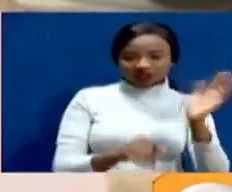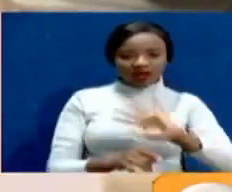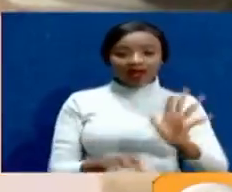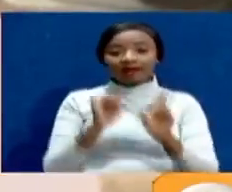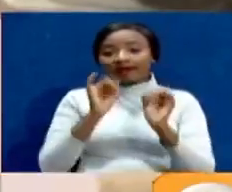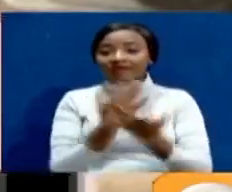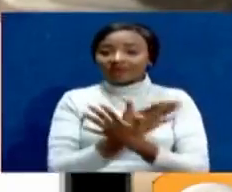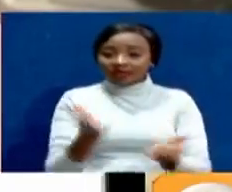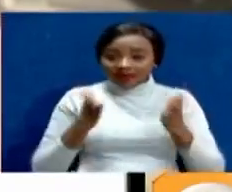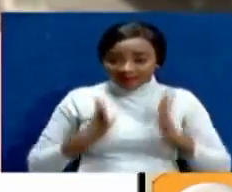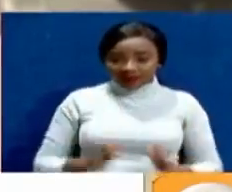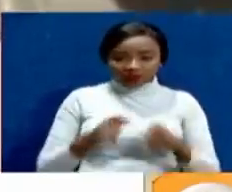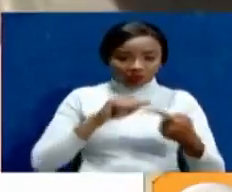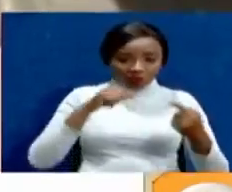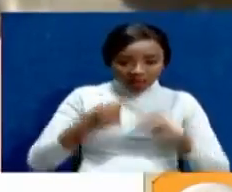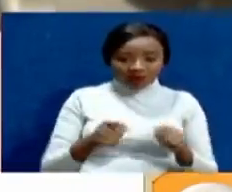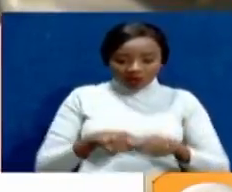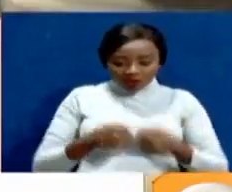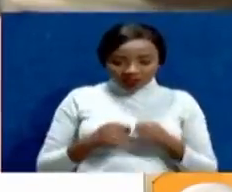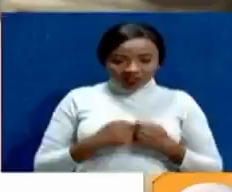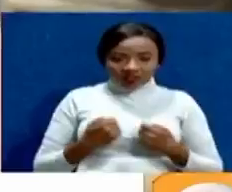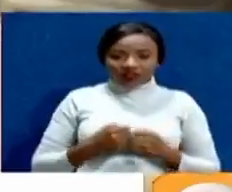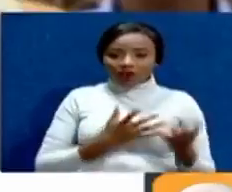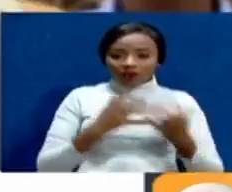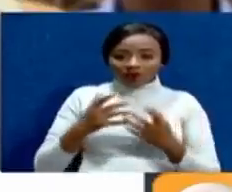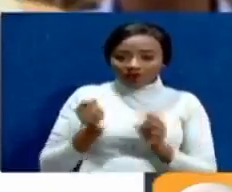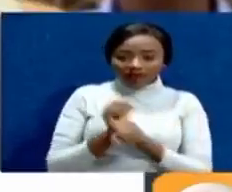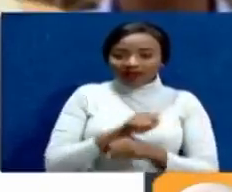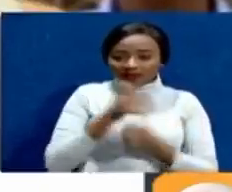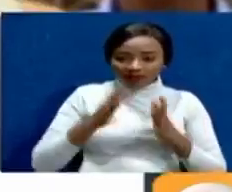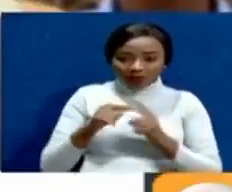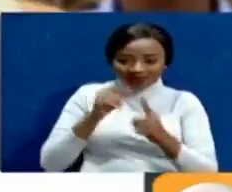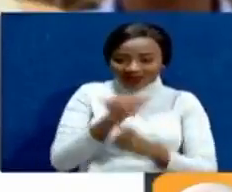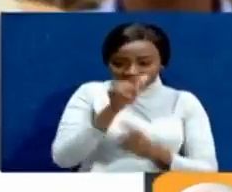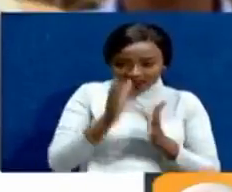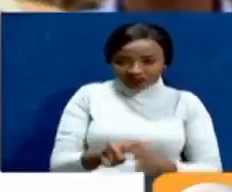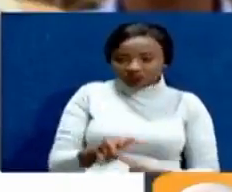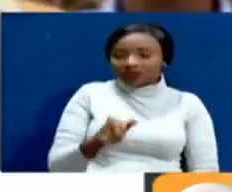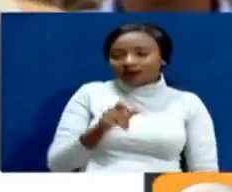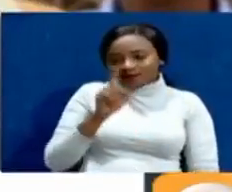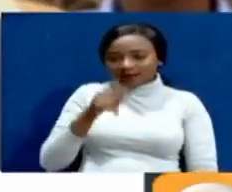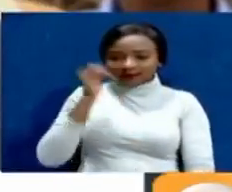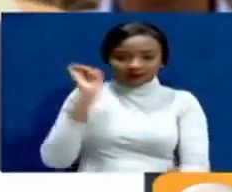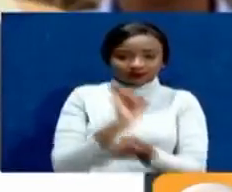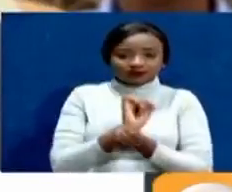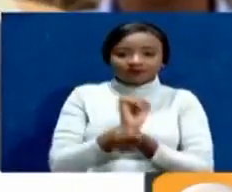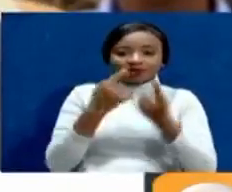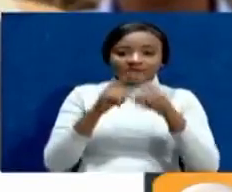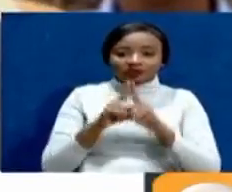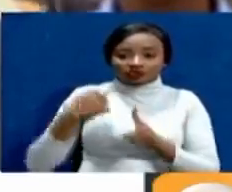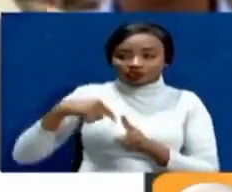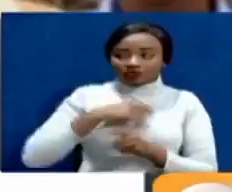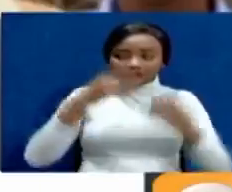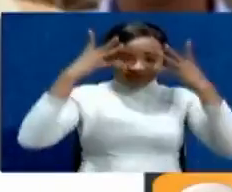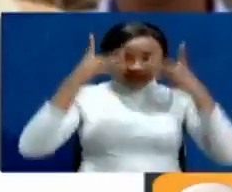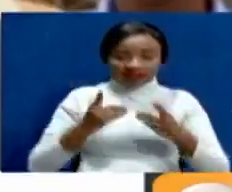anybody or any person who injures or who causes death to others. In general, we have resolved that we're going to work on a